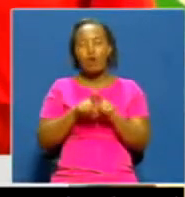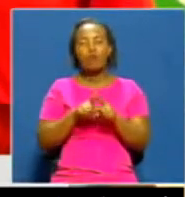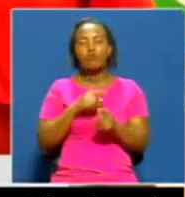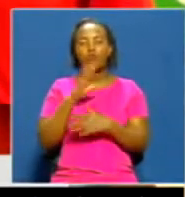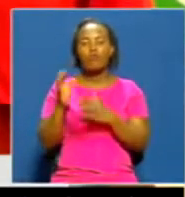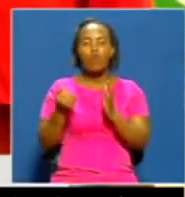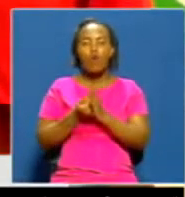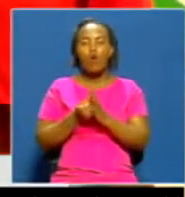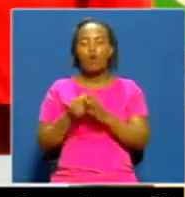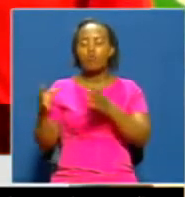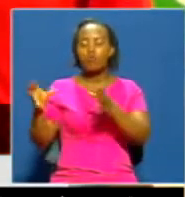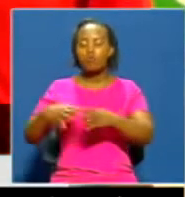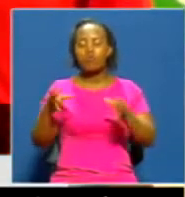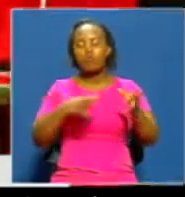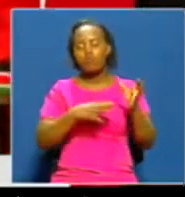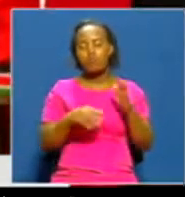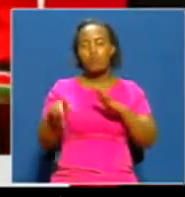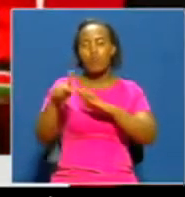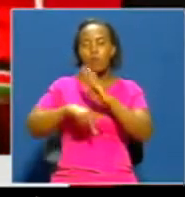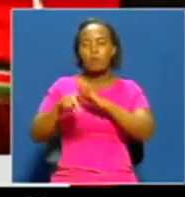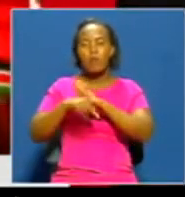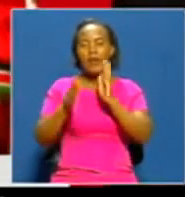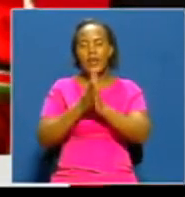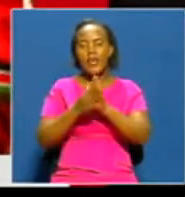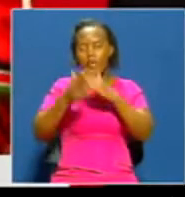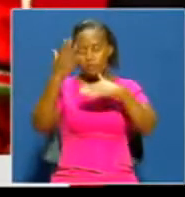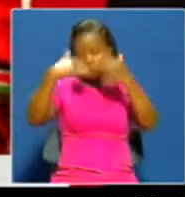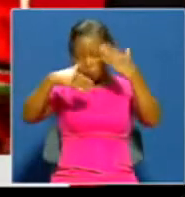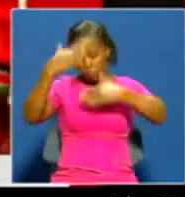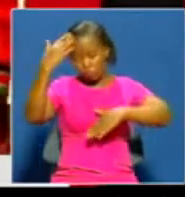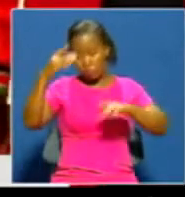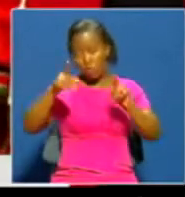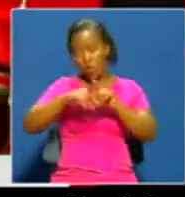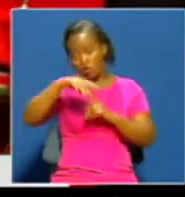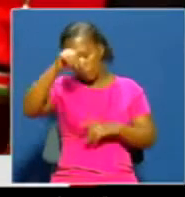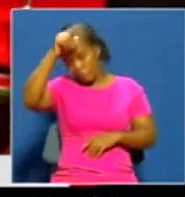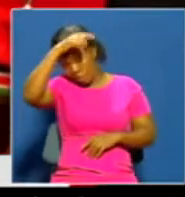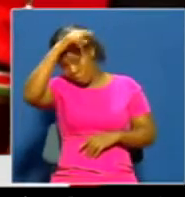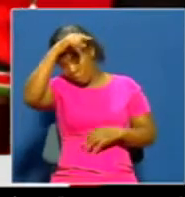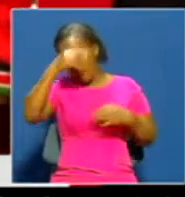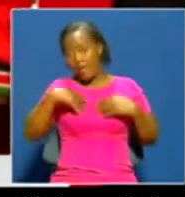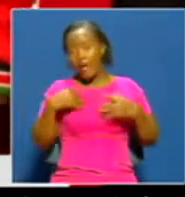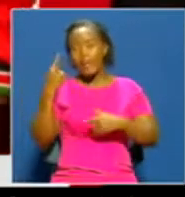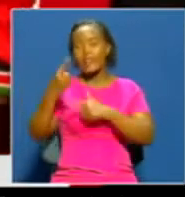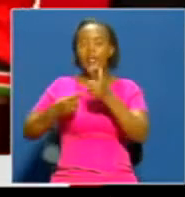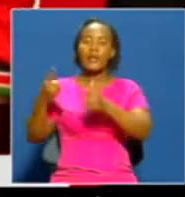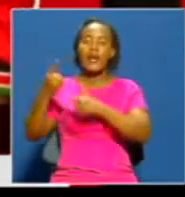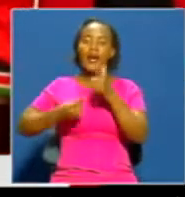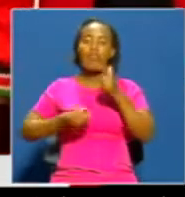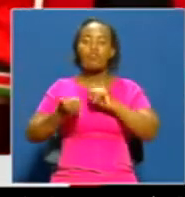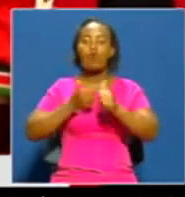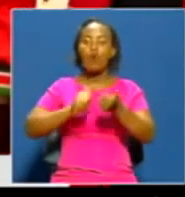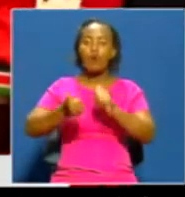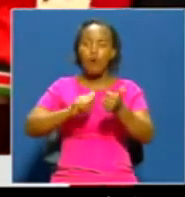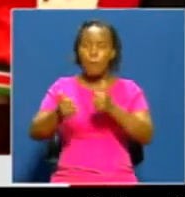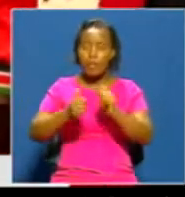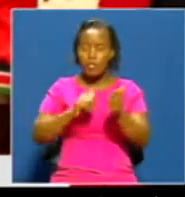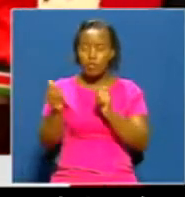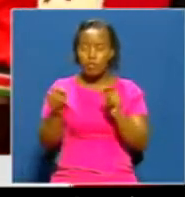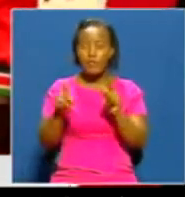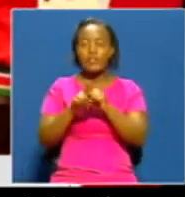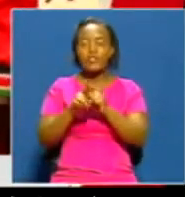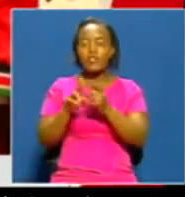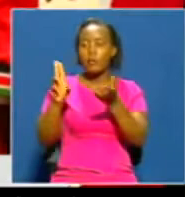primary kids to university undergraduate students entered the annual Olympic Day competition as NOC partnered with lecturers from